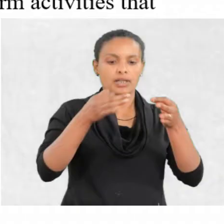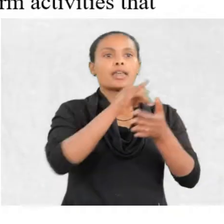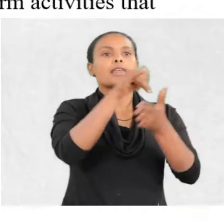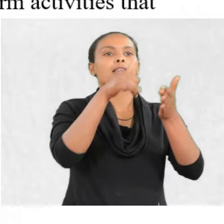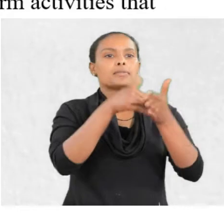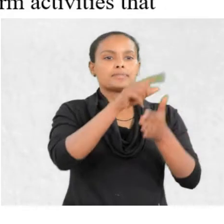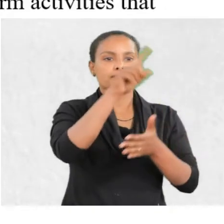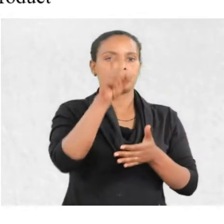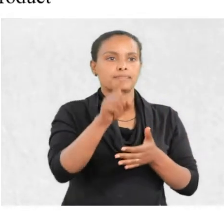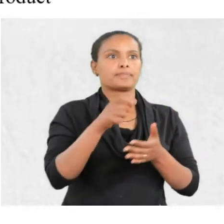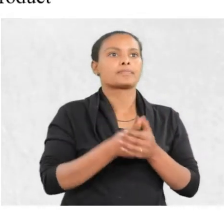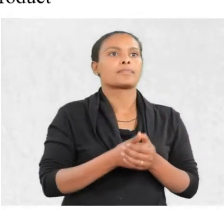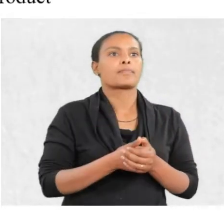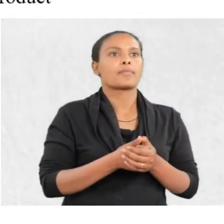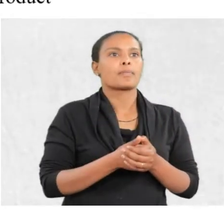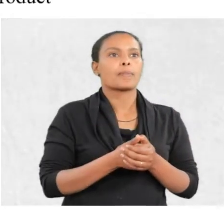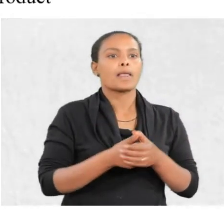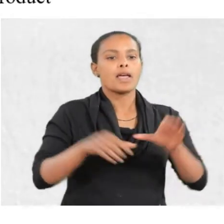it.